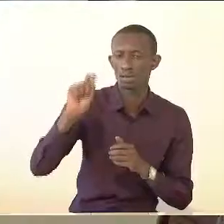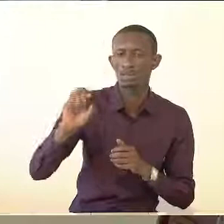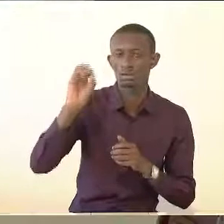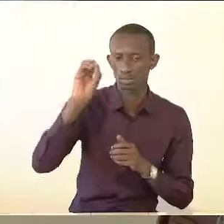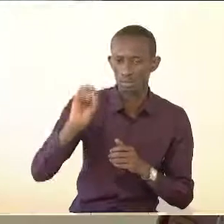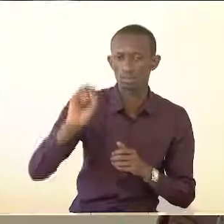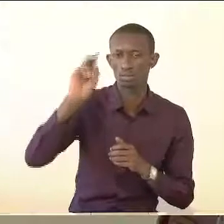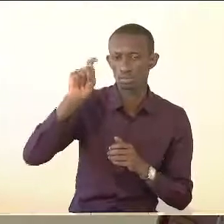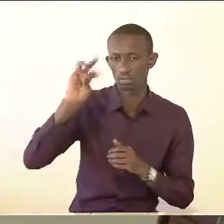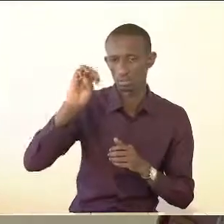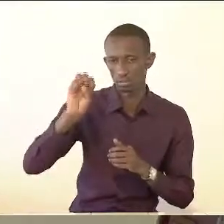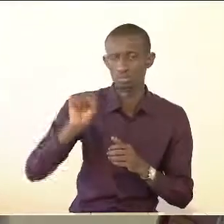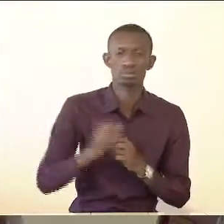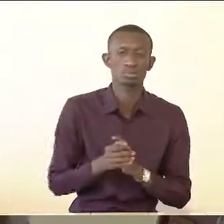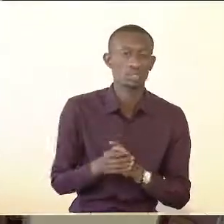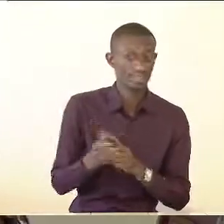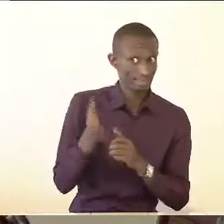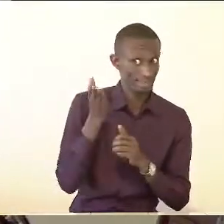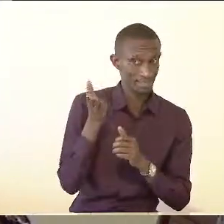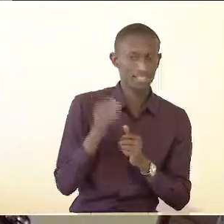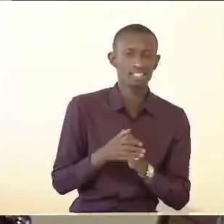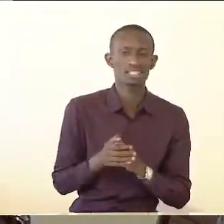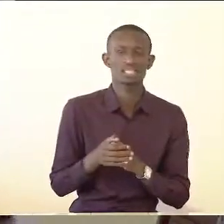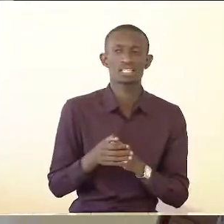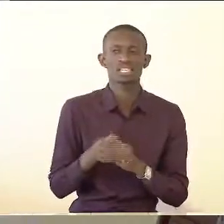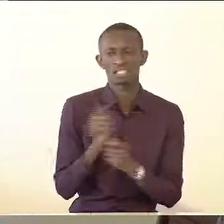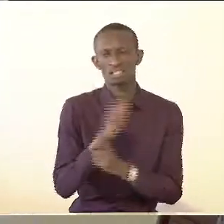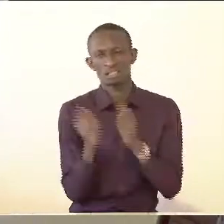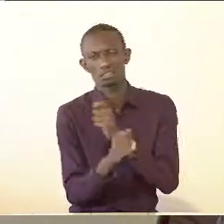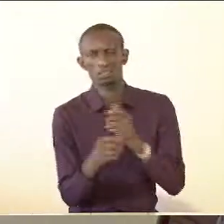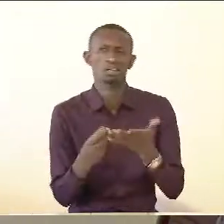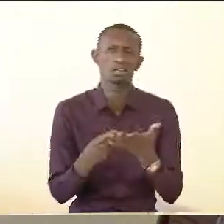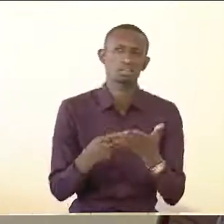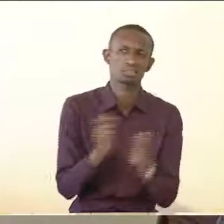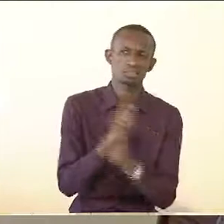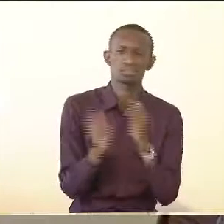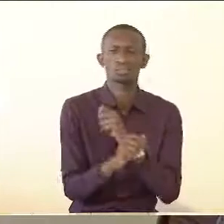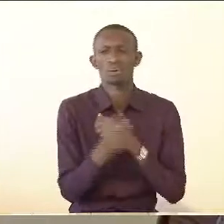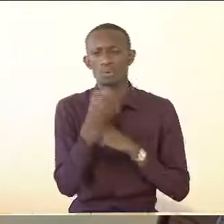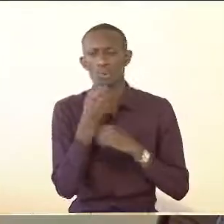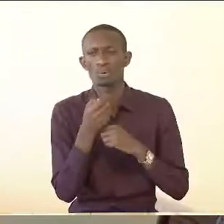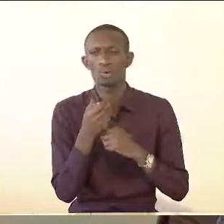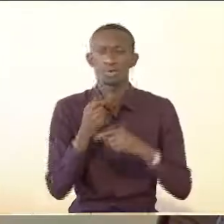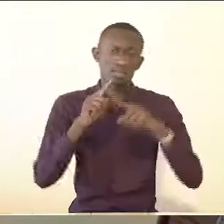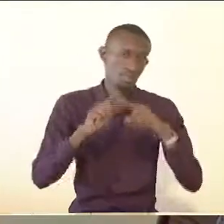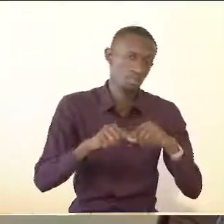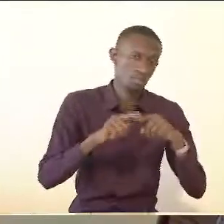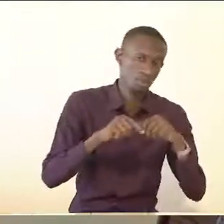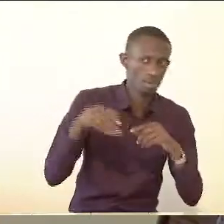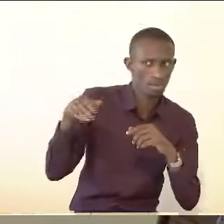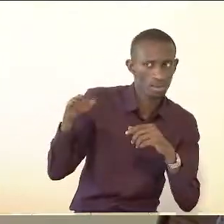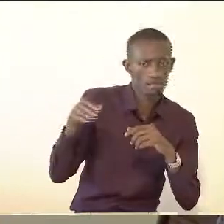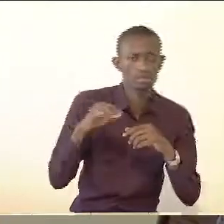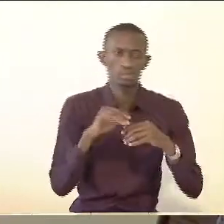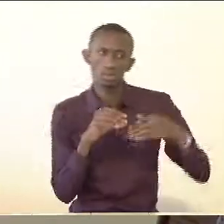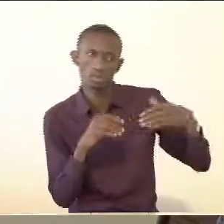varies according to the environment. So the body temperature, we have talked about endotherms and ectotherms.